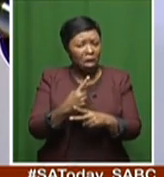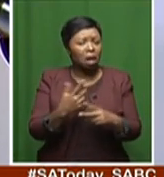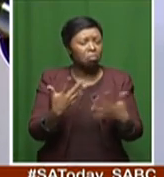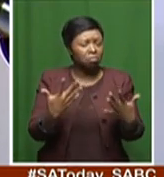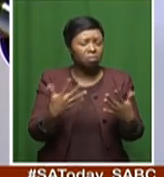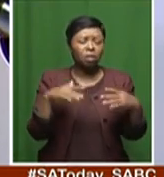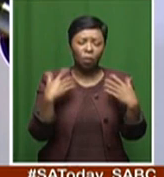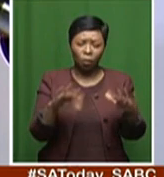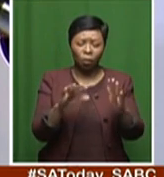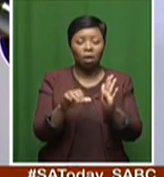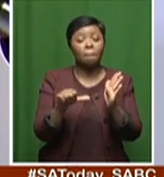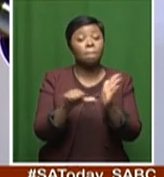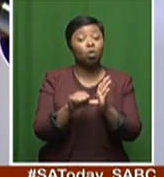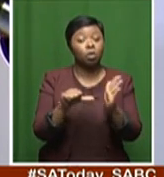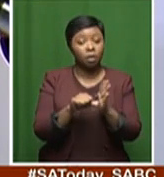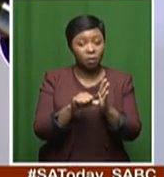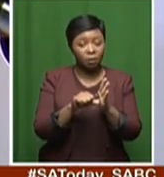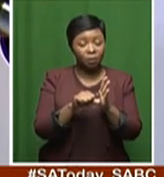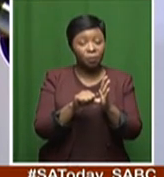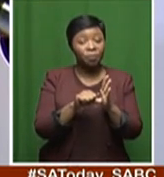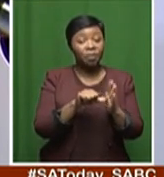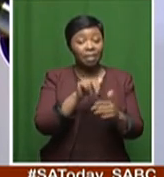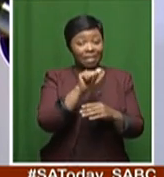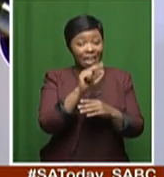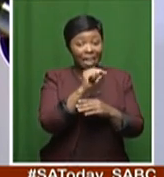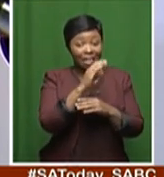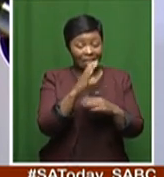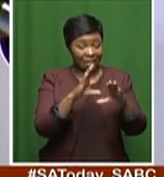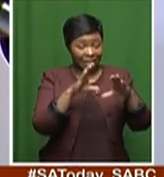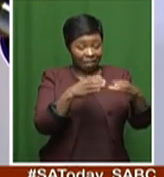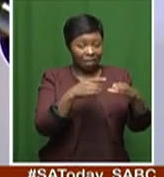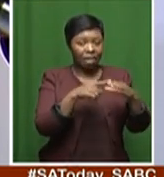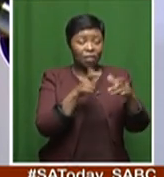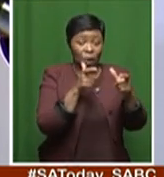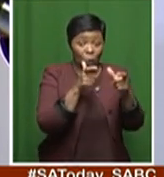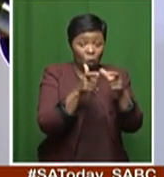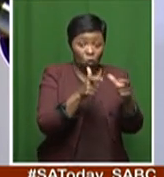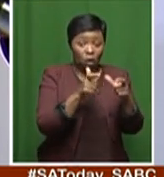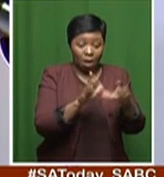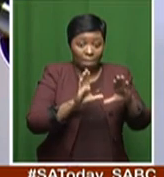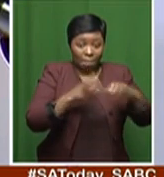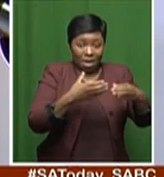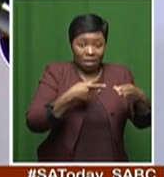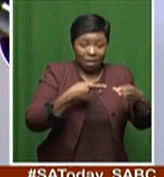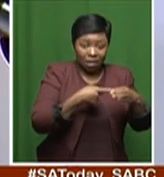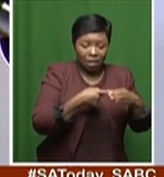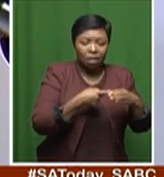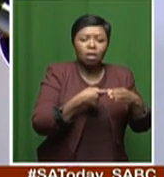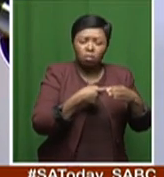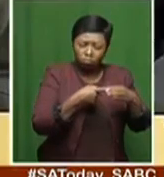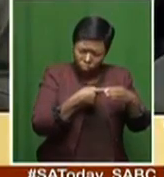that the ruling party, the majority party in parliament, has taken the attitude that you